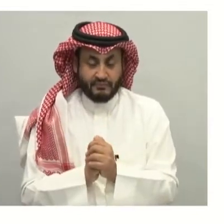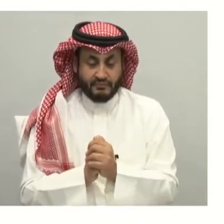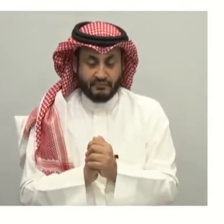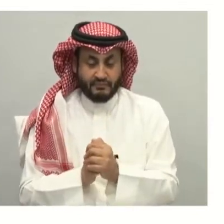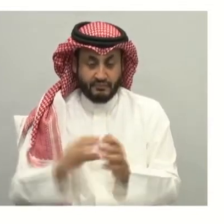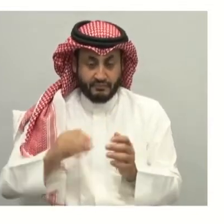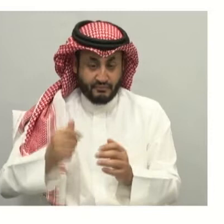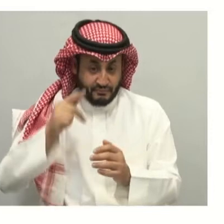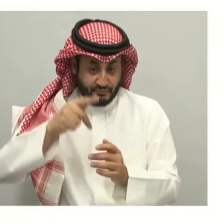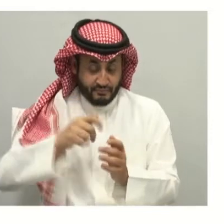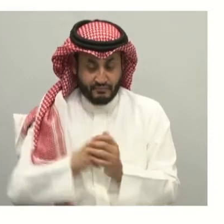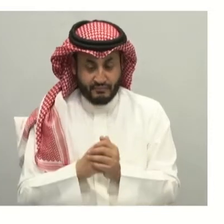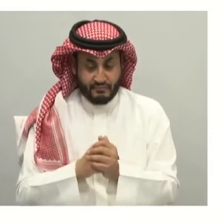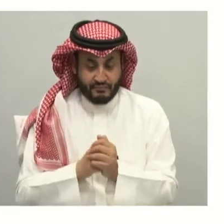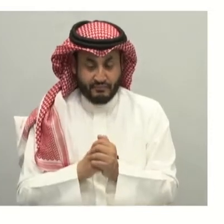Cap.